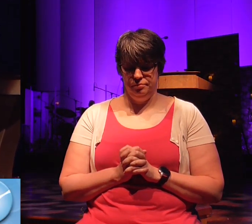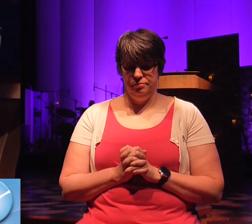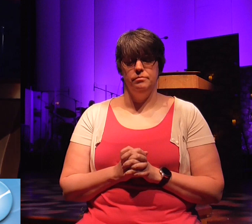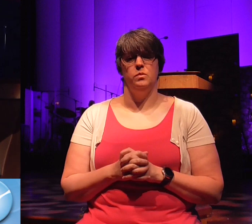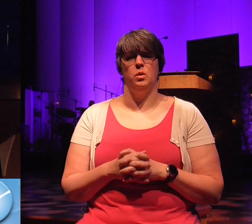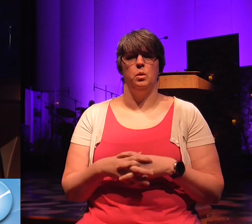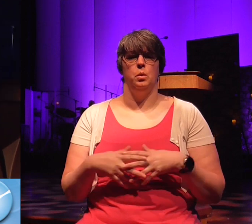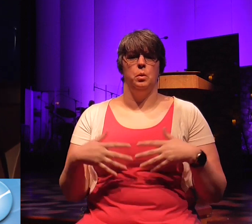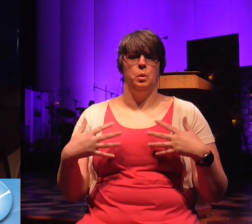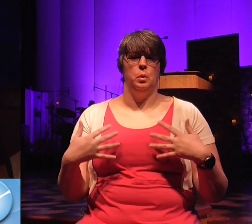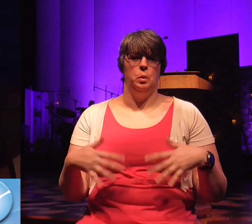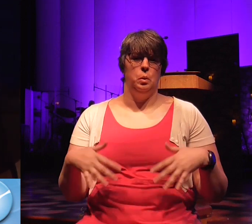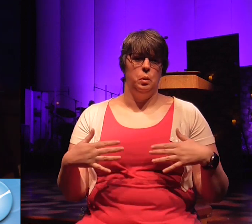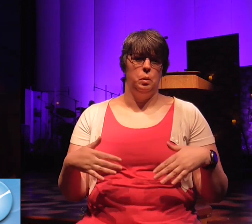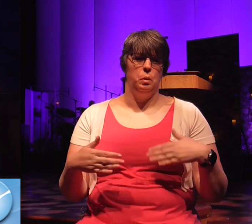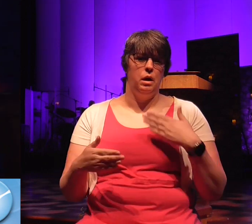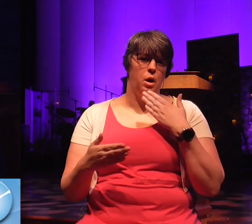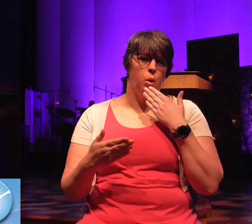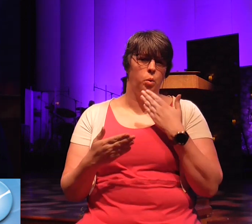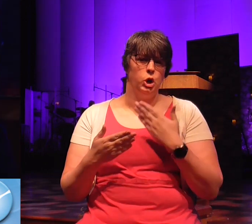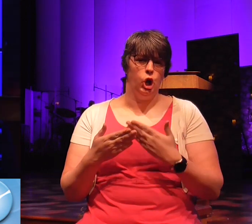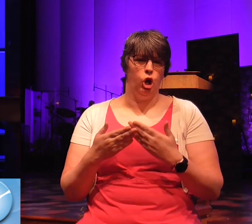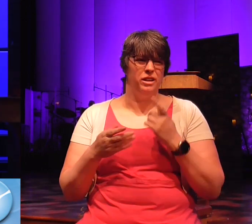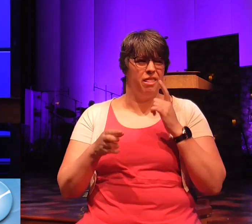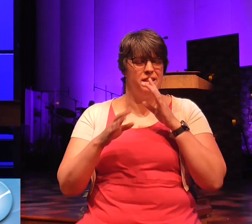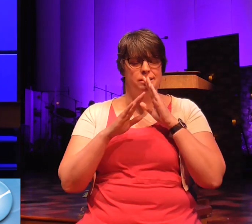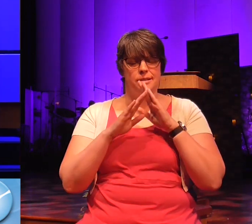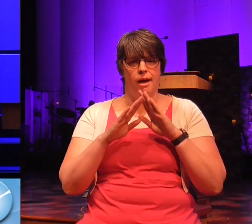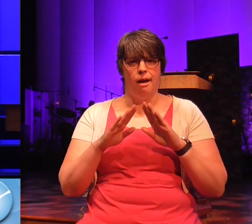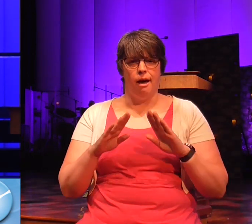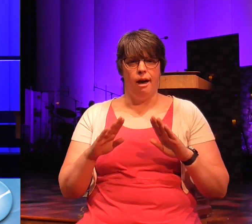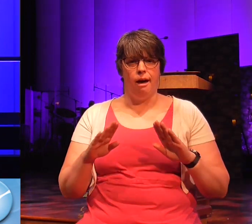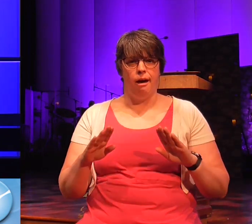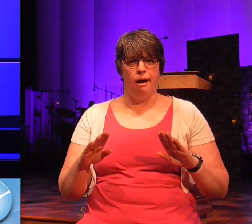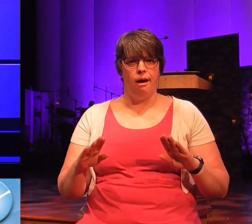How good it is to be in the silence,